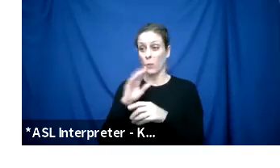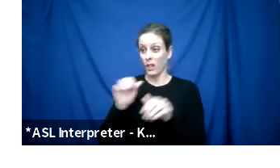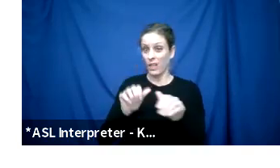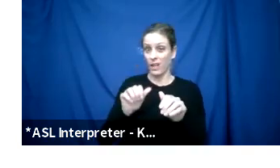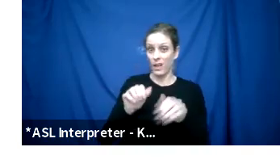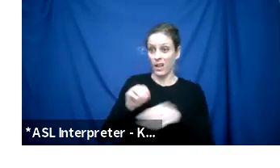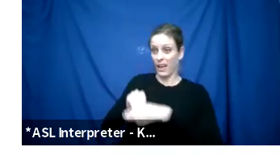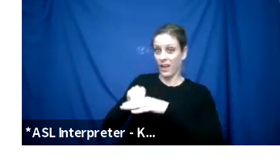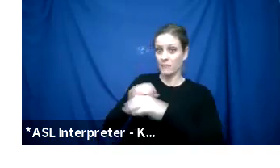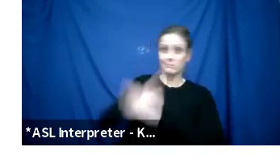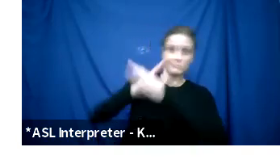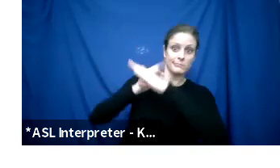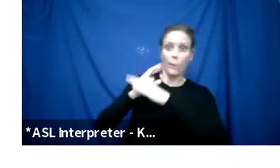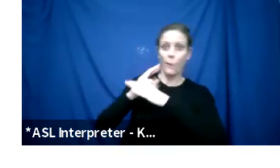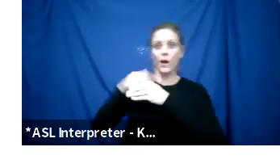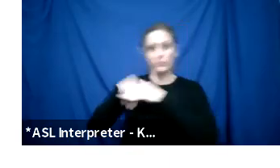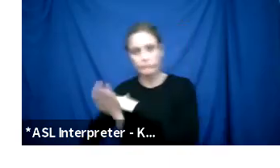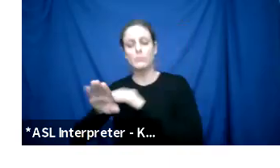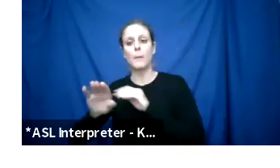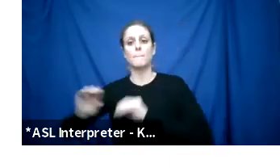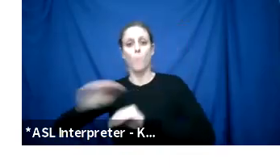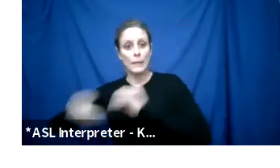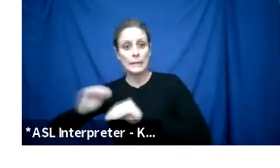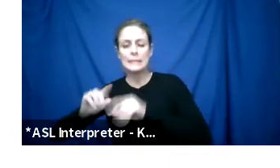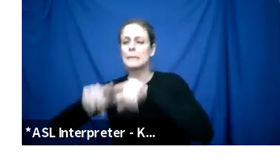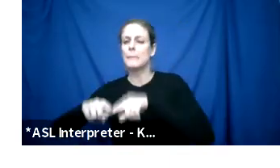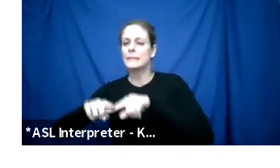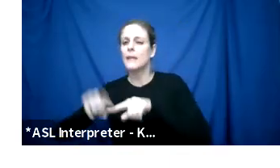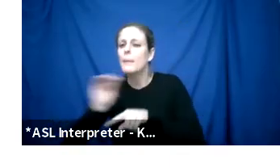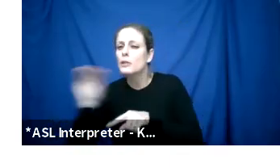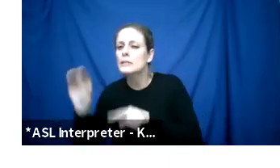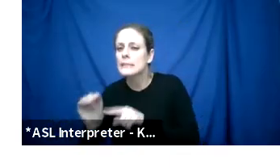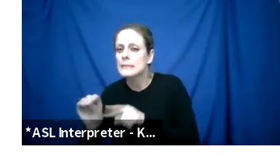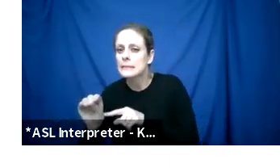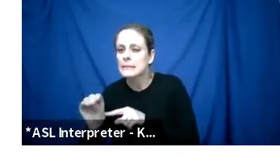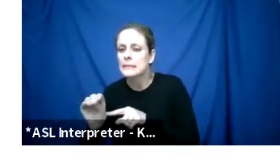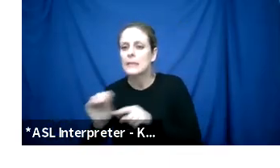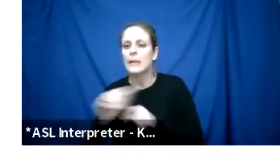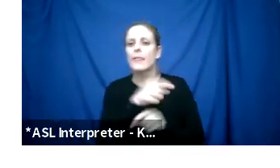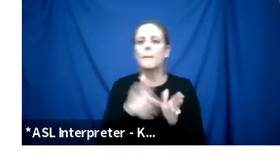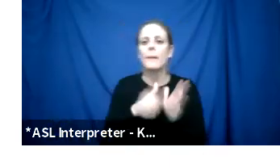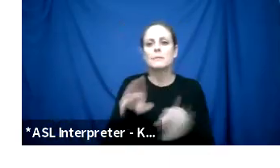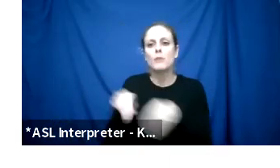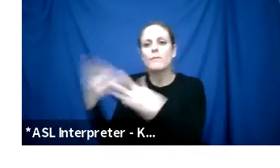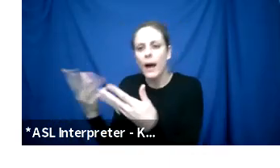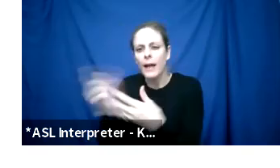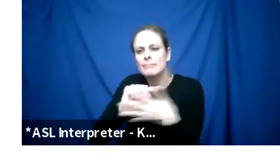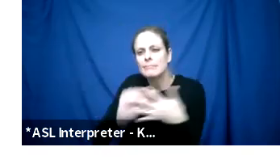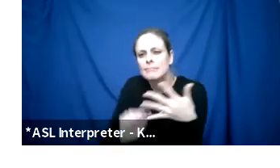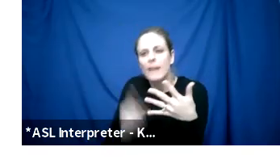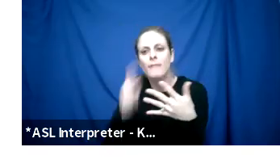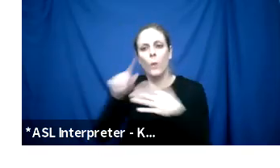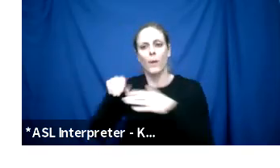critical in determining the percentage that must provide features for mobility access. So